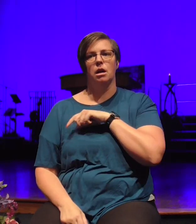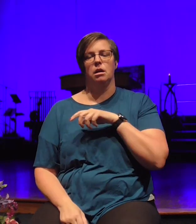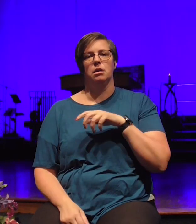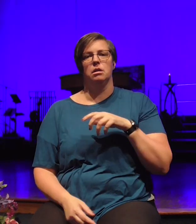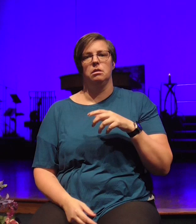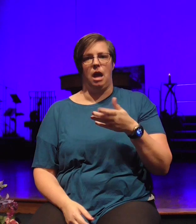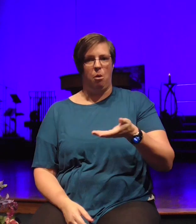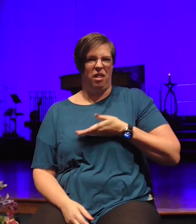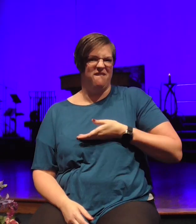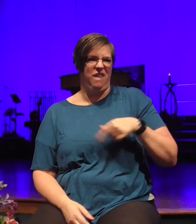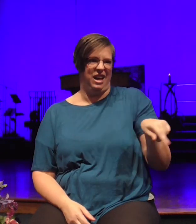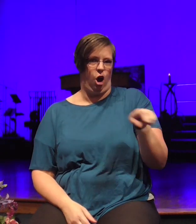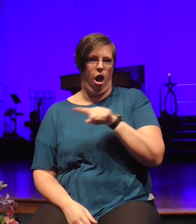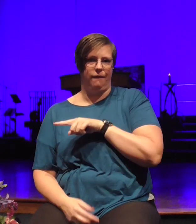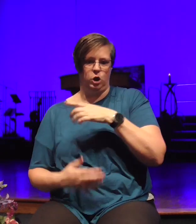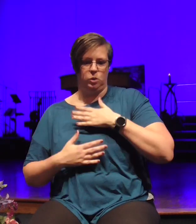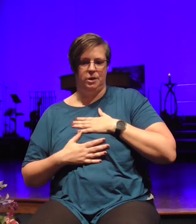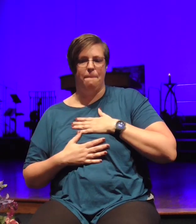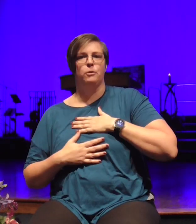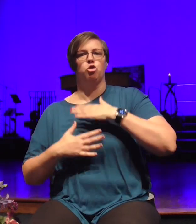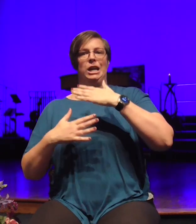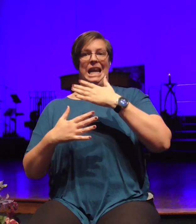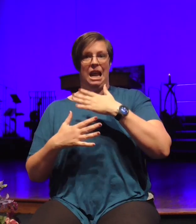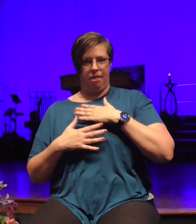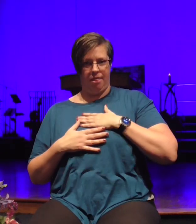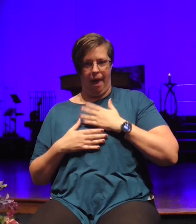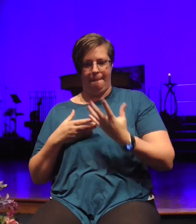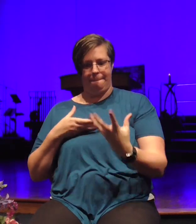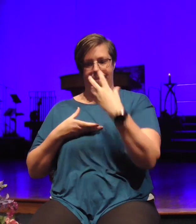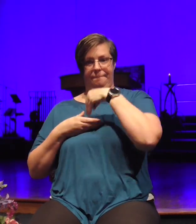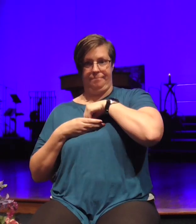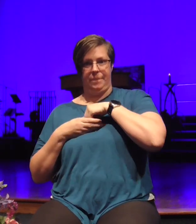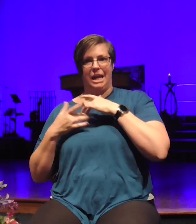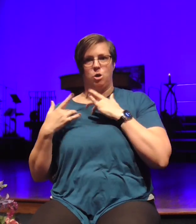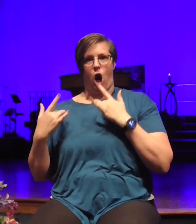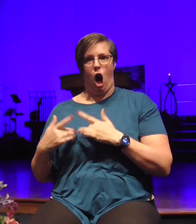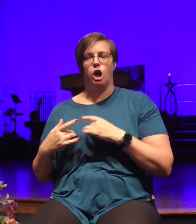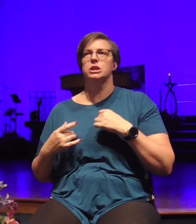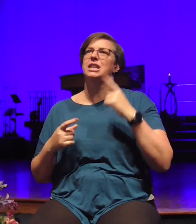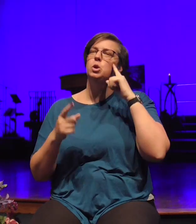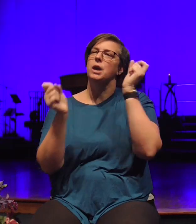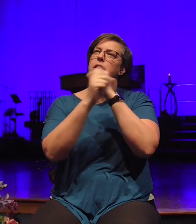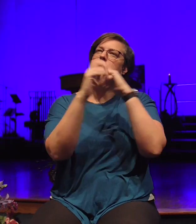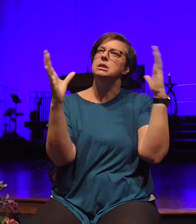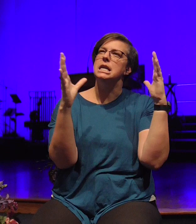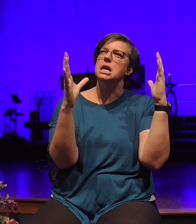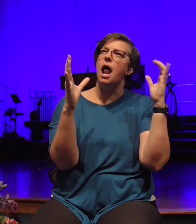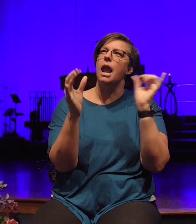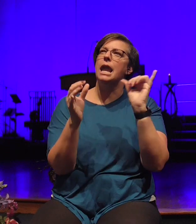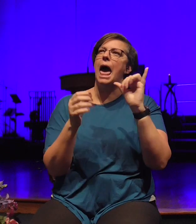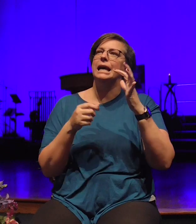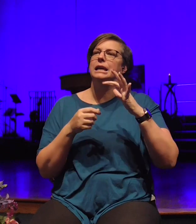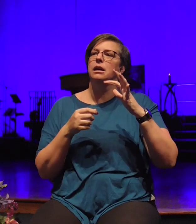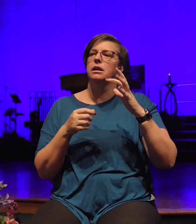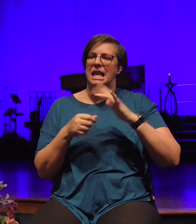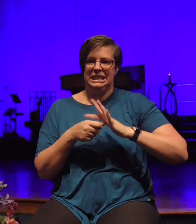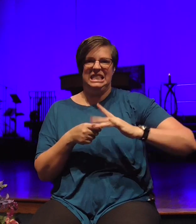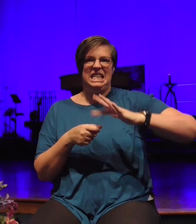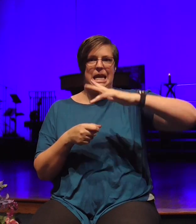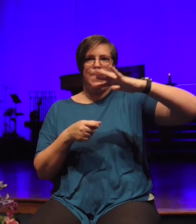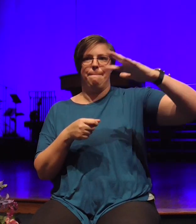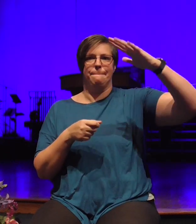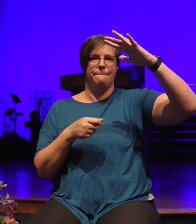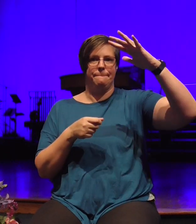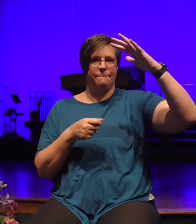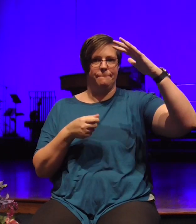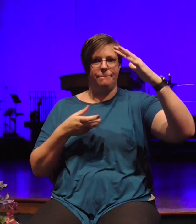going to breathe those into our hearts. We might want to see it as like a steam going into the heart or energy going into the